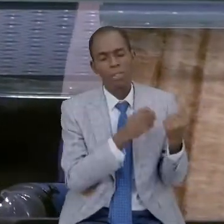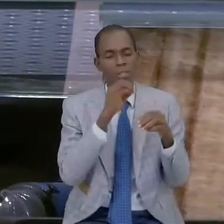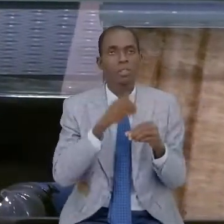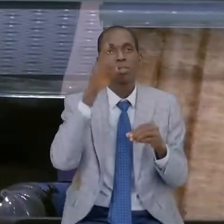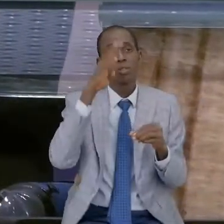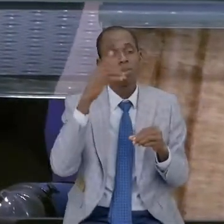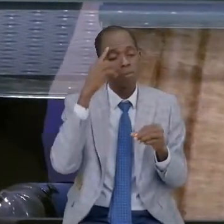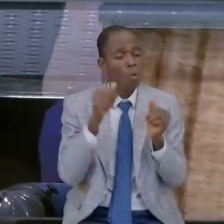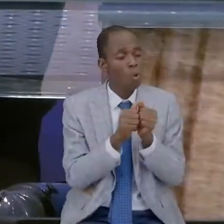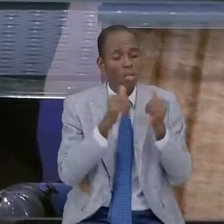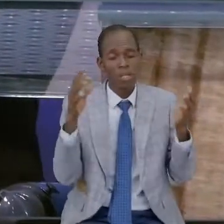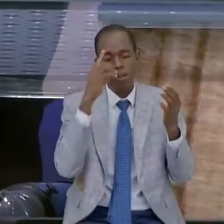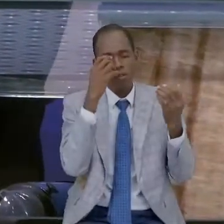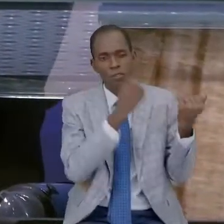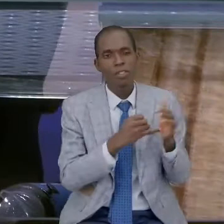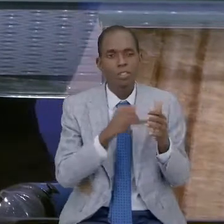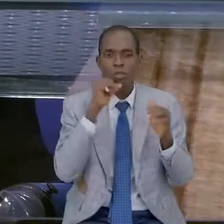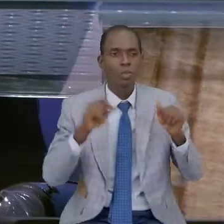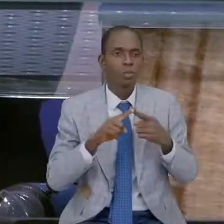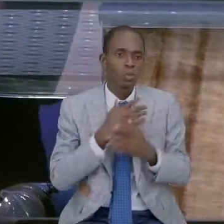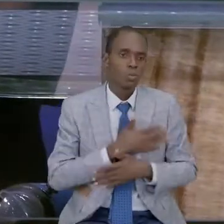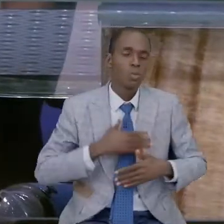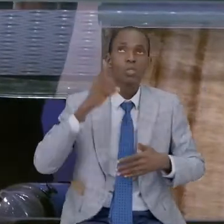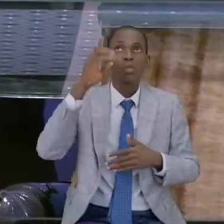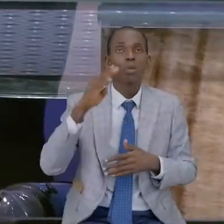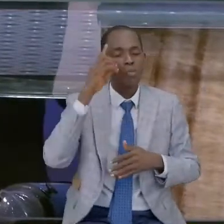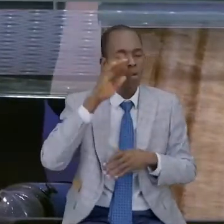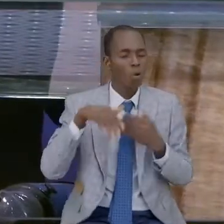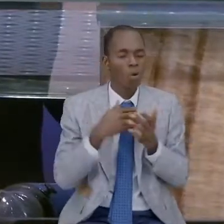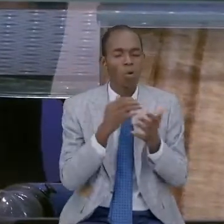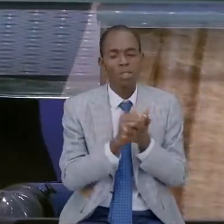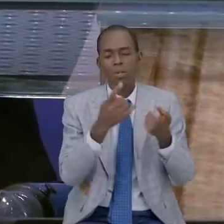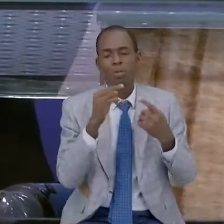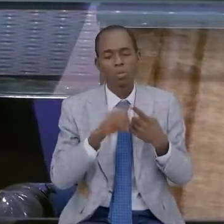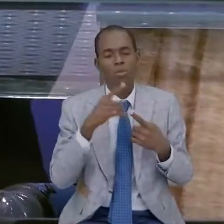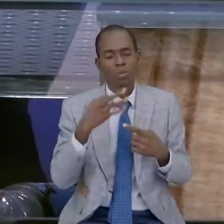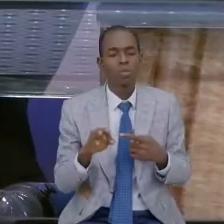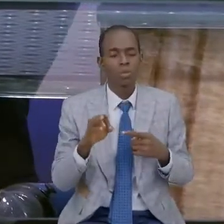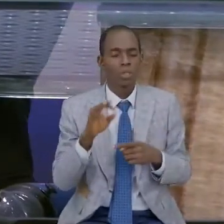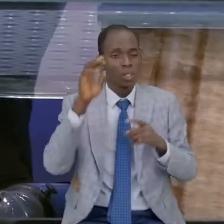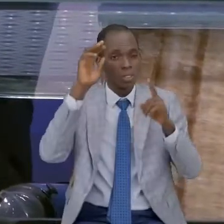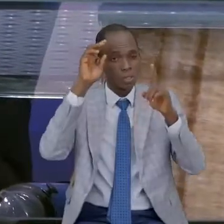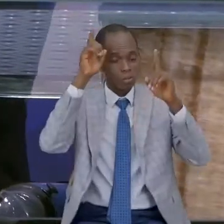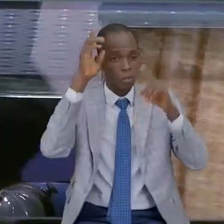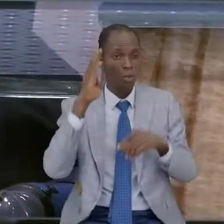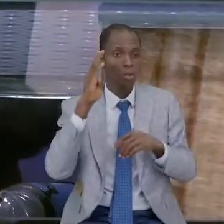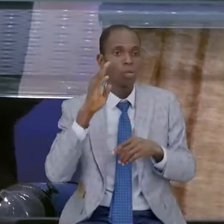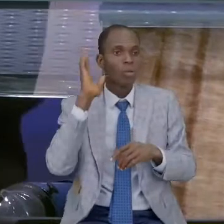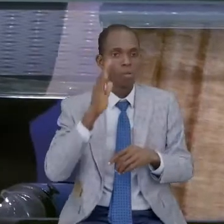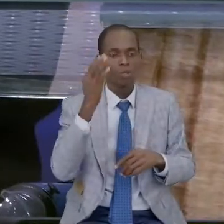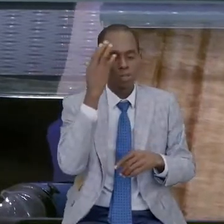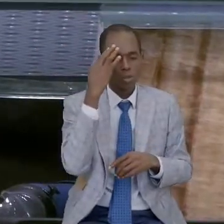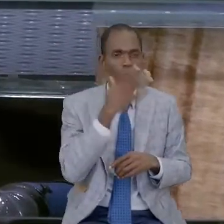please him, for he that cometh to God must believe that he is, and that he is a rewarder of them that